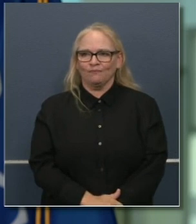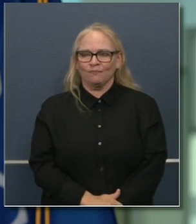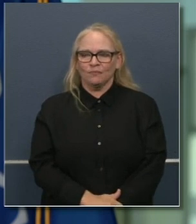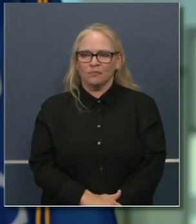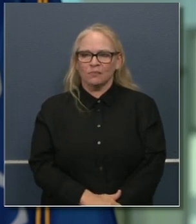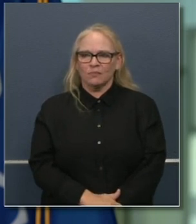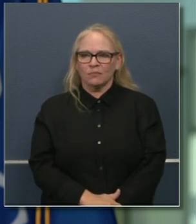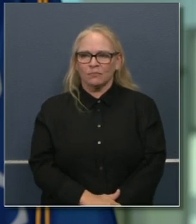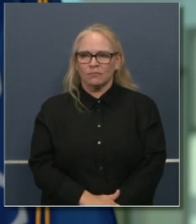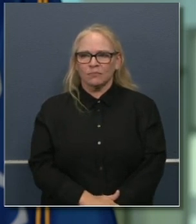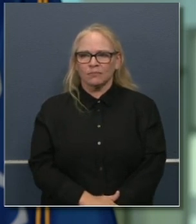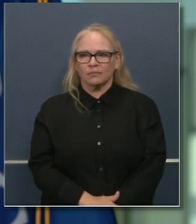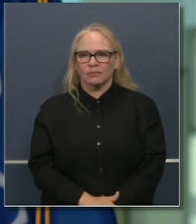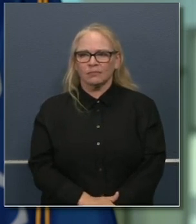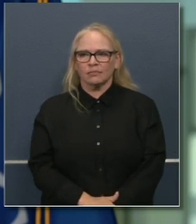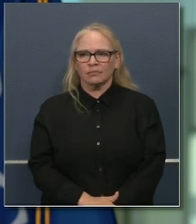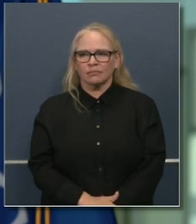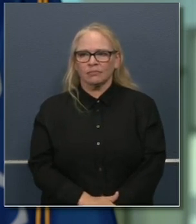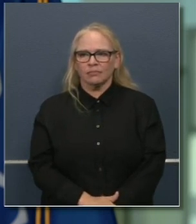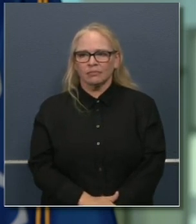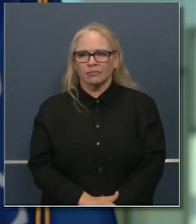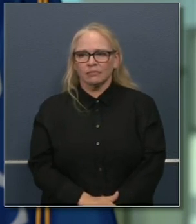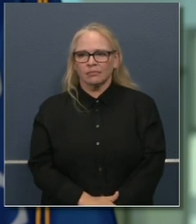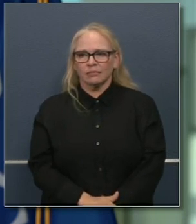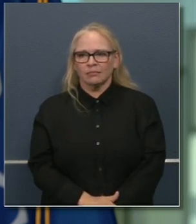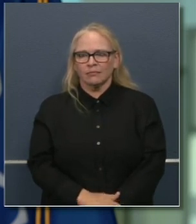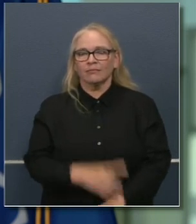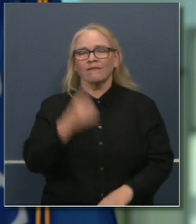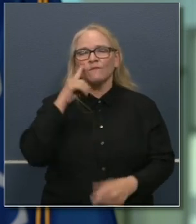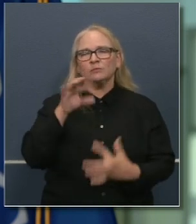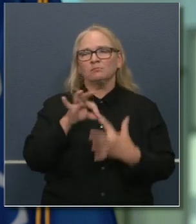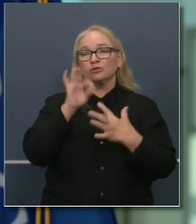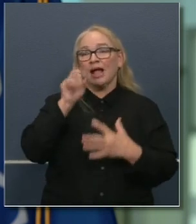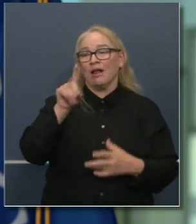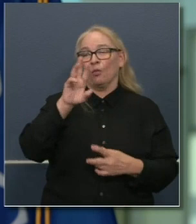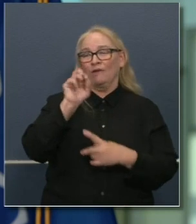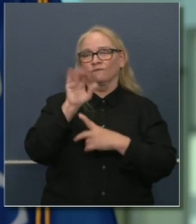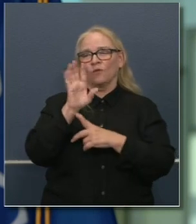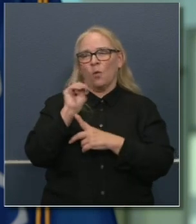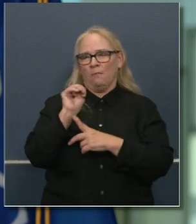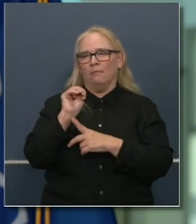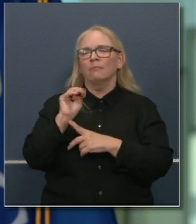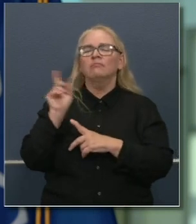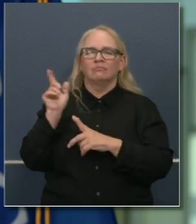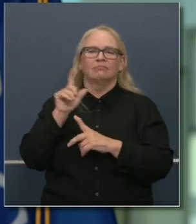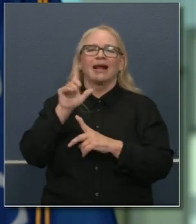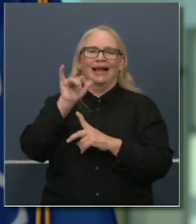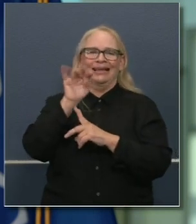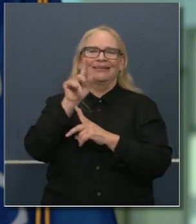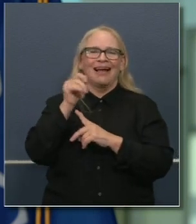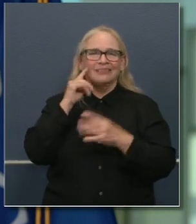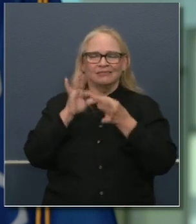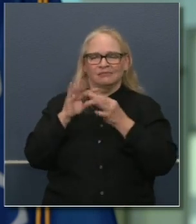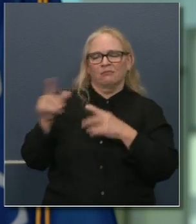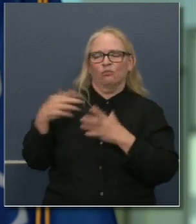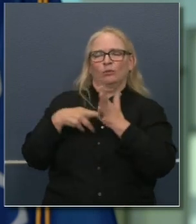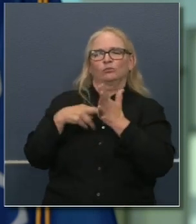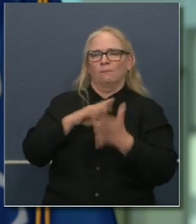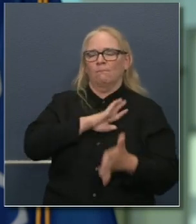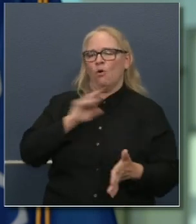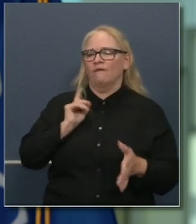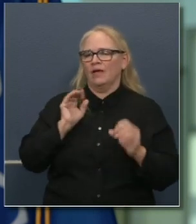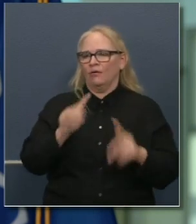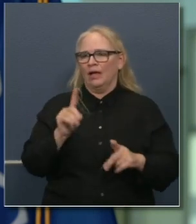reform, Linda Darling Hammond, who's on the line. Linda can answer that question more effectively than